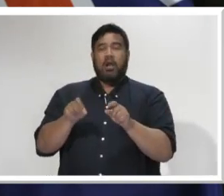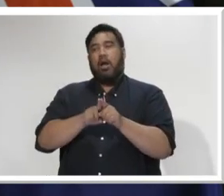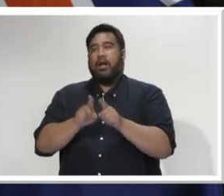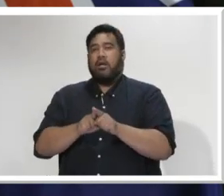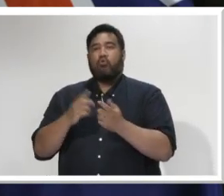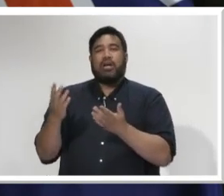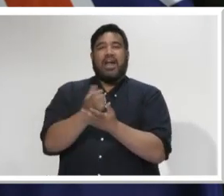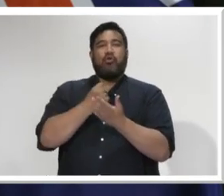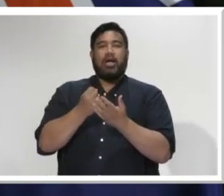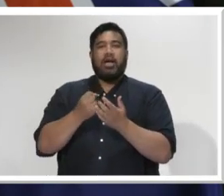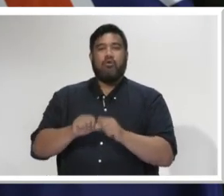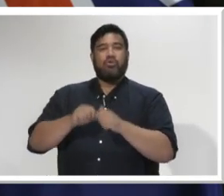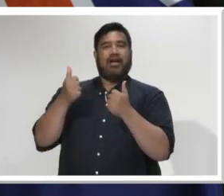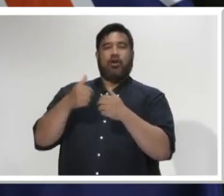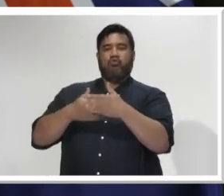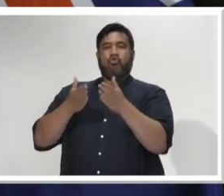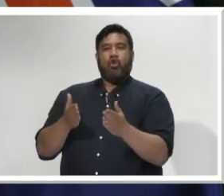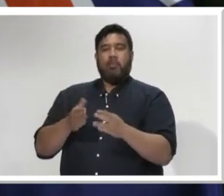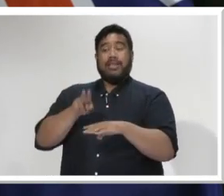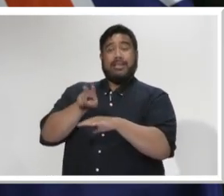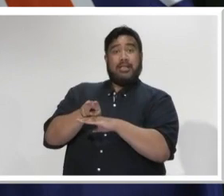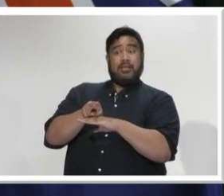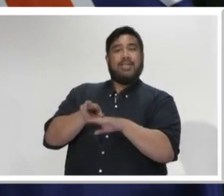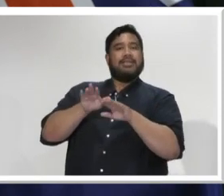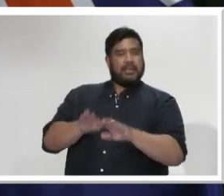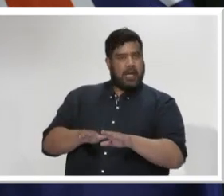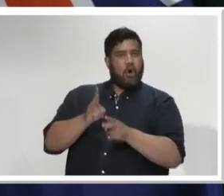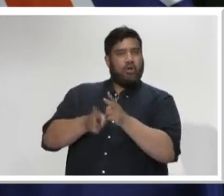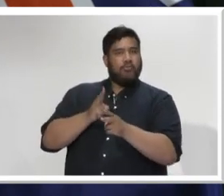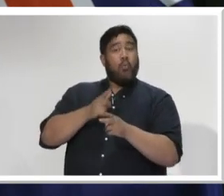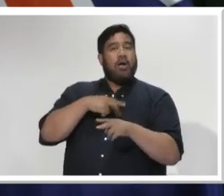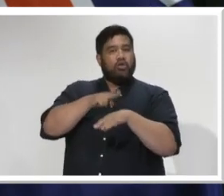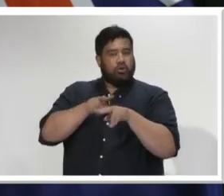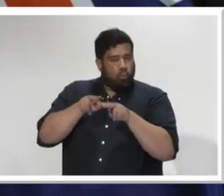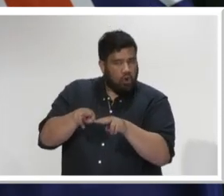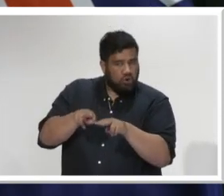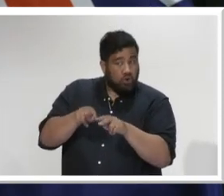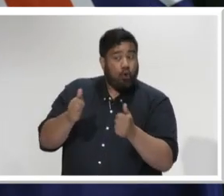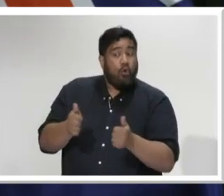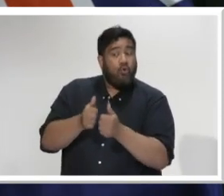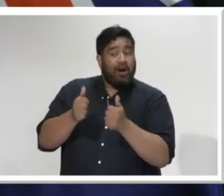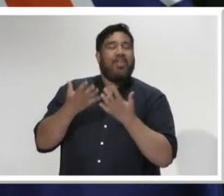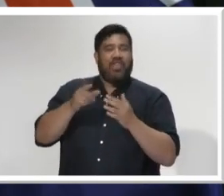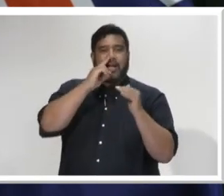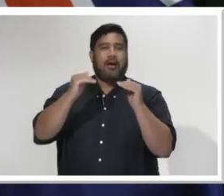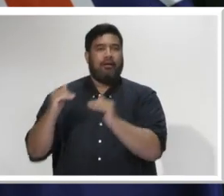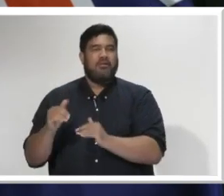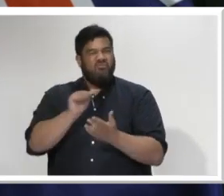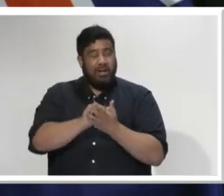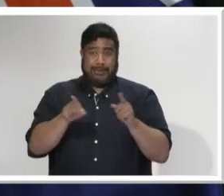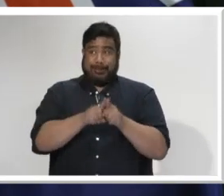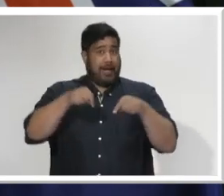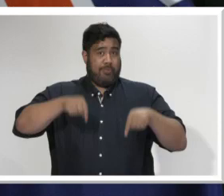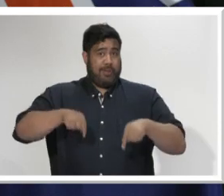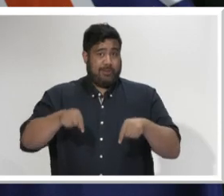a while, if we don't show further signs of illness, we can go back to a life that is a bit more normal, which is what alert